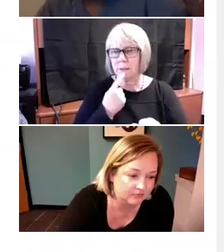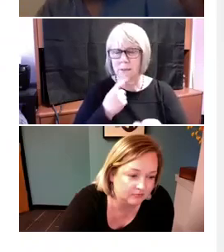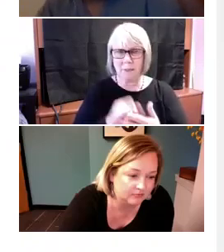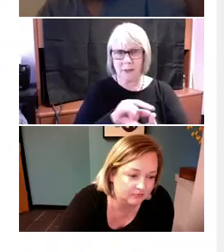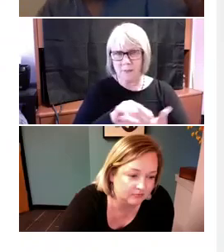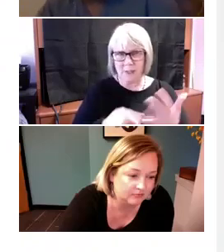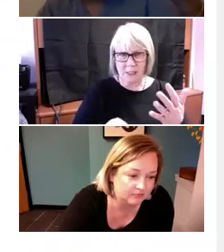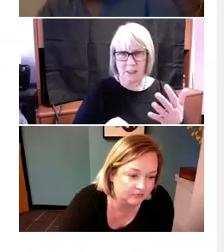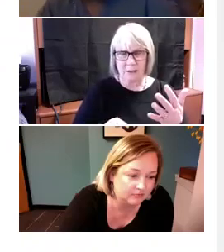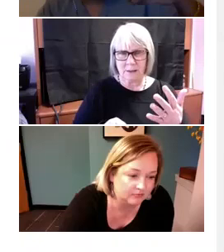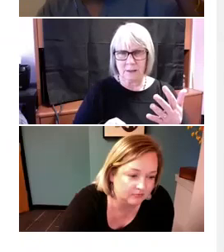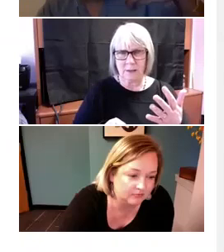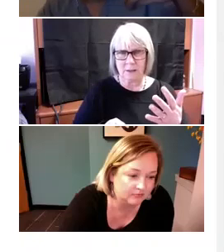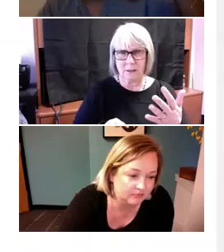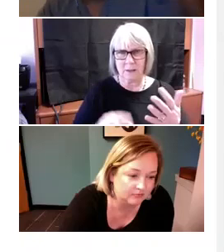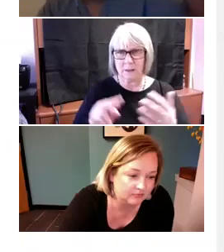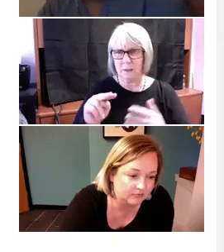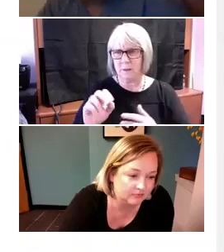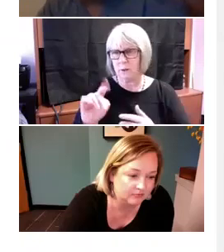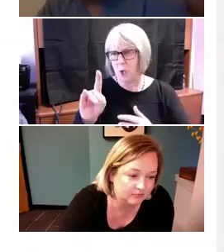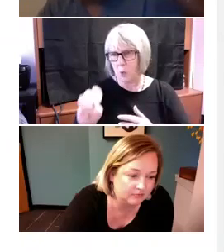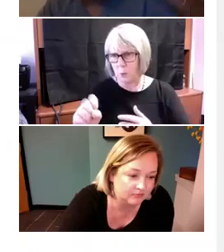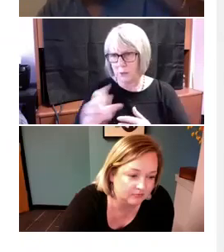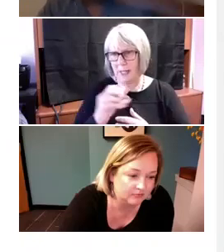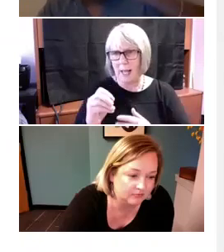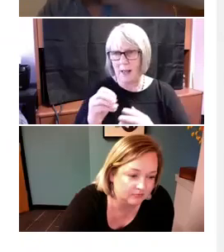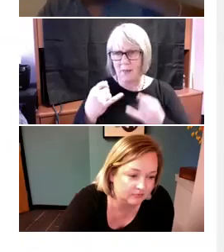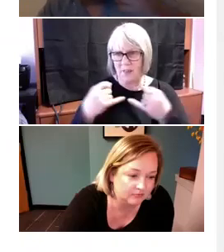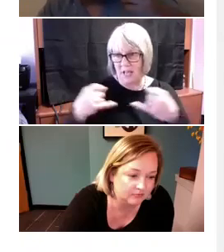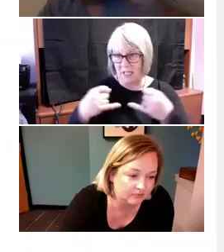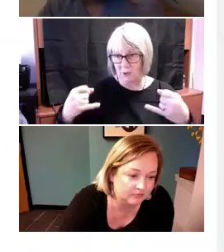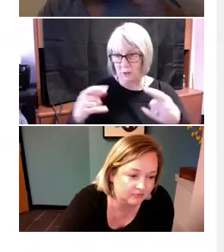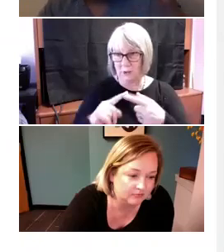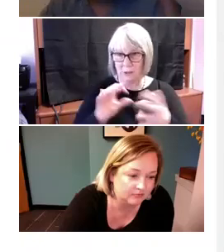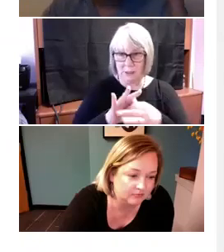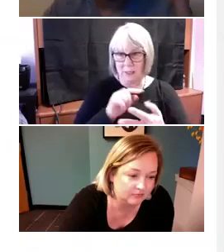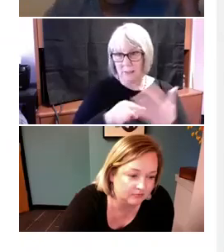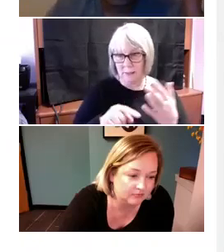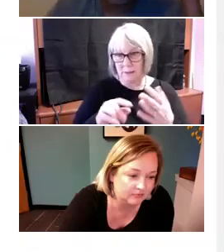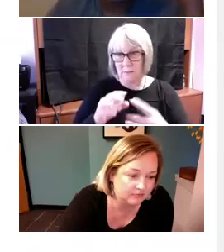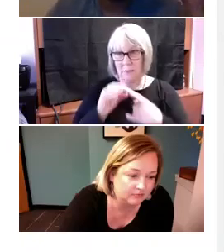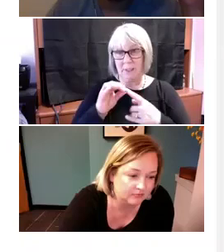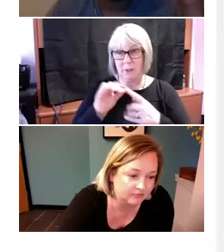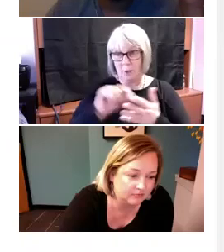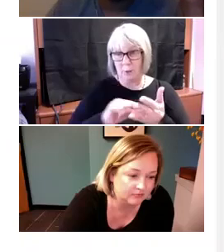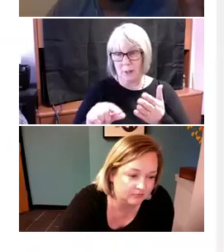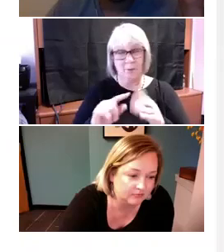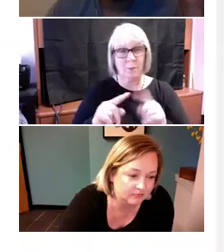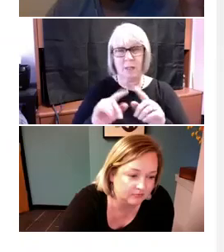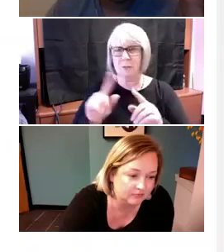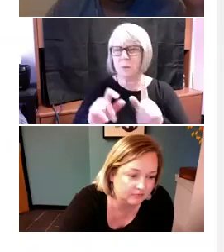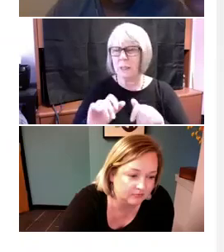are the nodes and these are the edges that connect to this particular graph. The question is, how would I